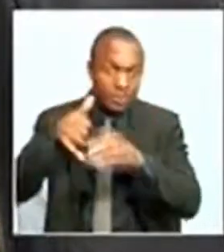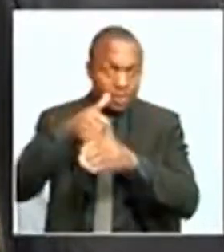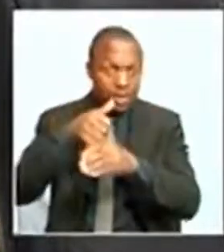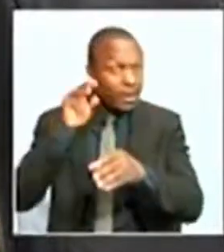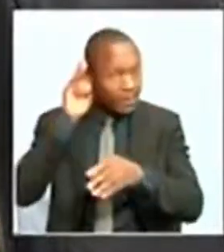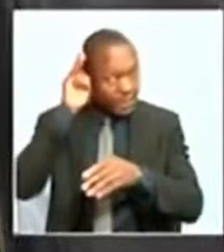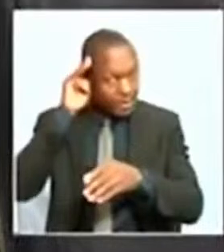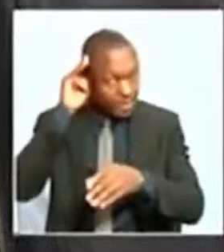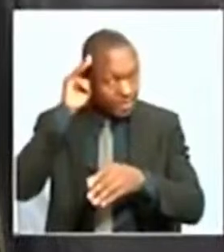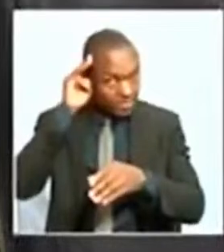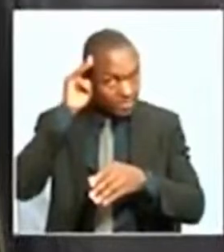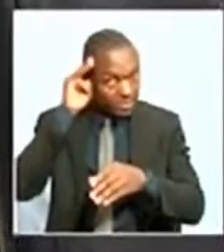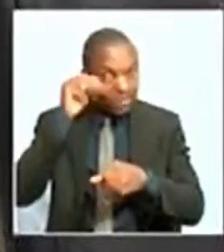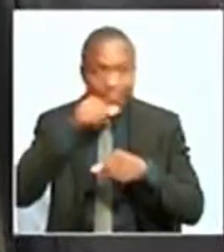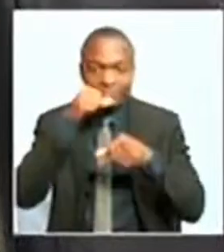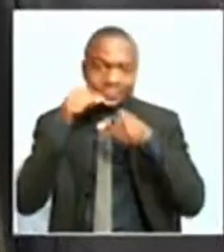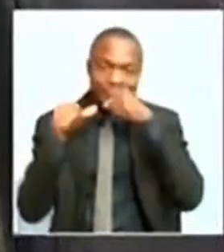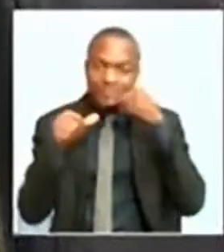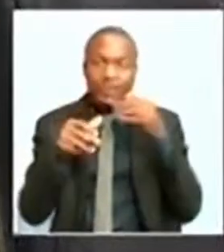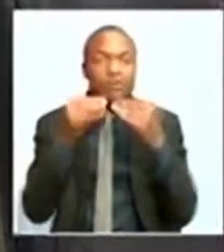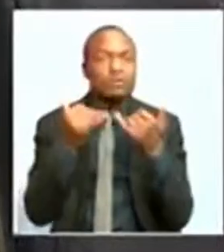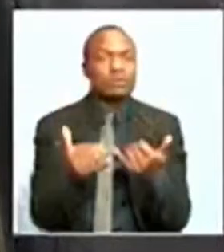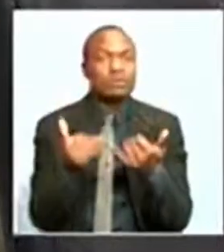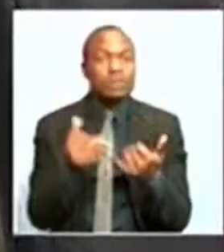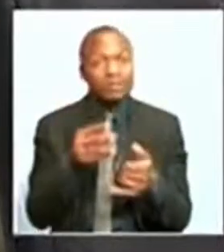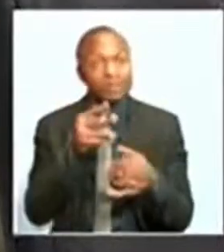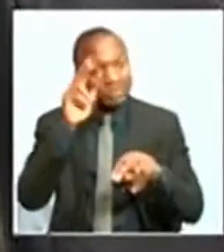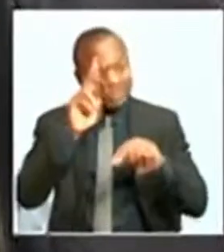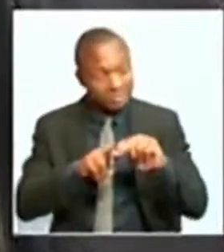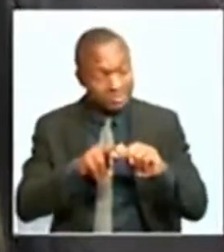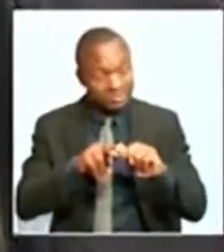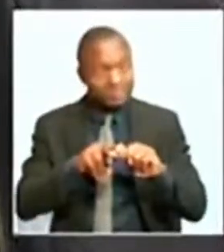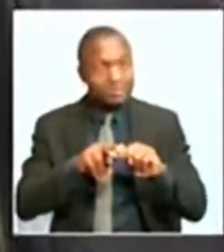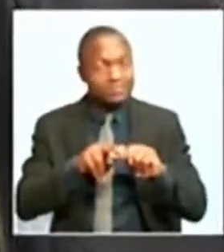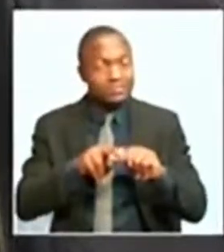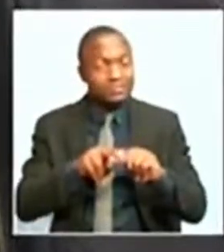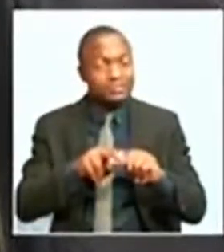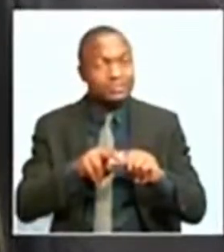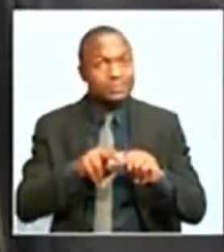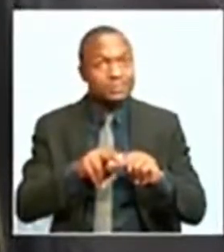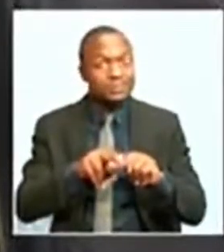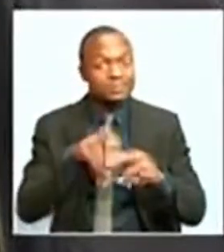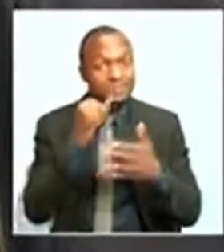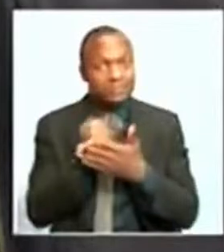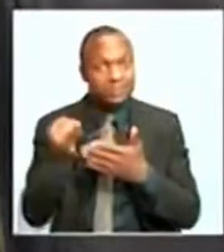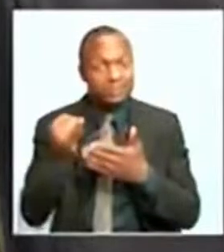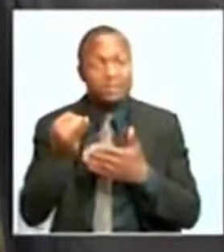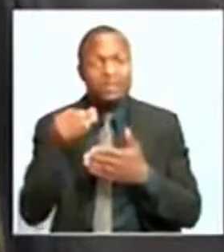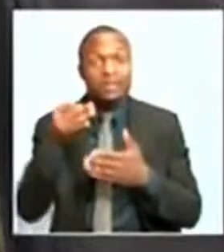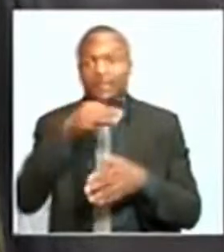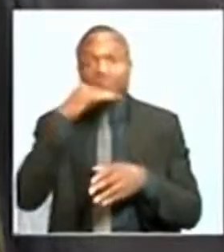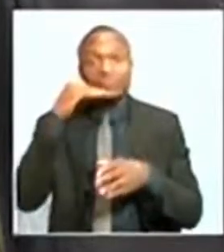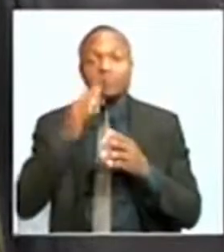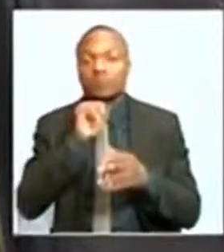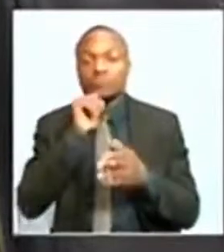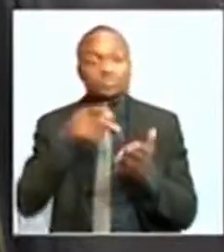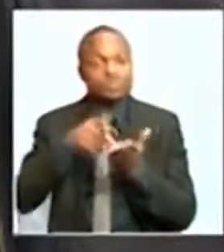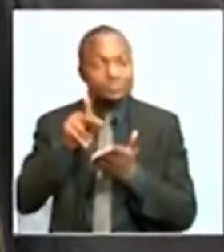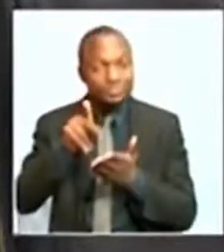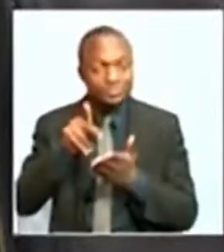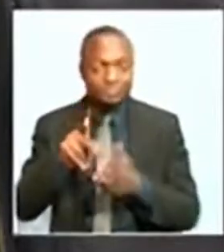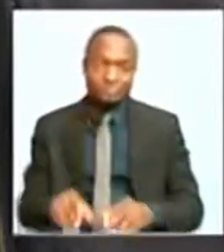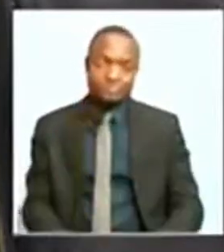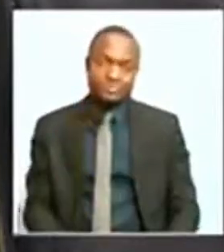budget of the Ministry of Agriculture. Now we are sitting at the issue of farmers not being paid, things like